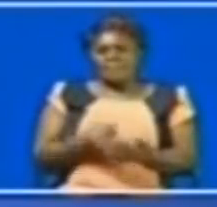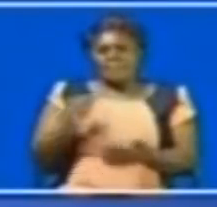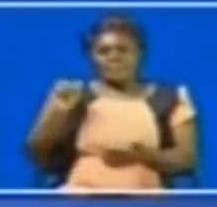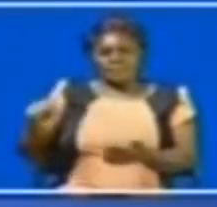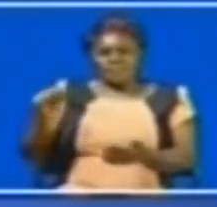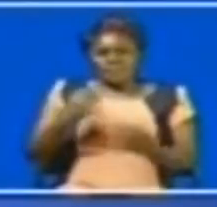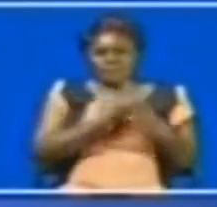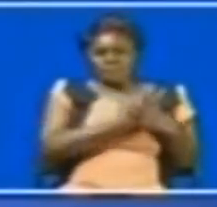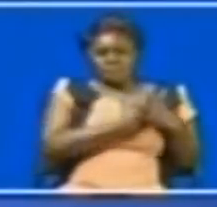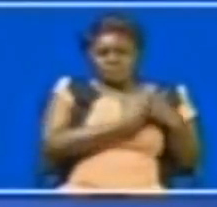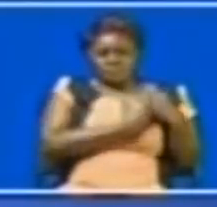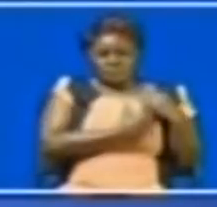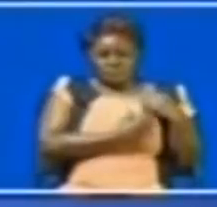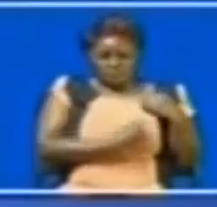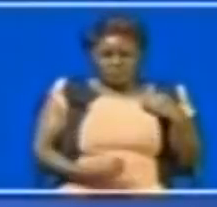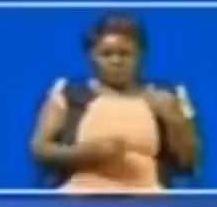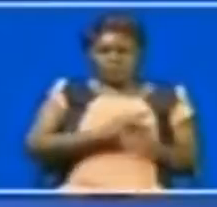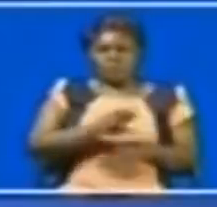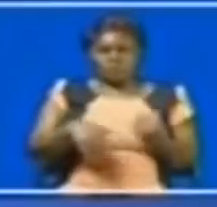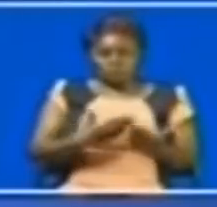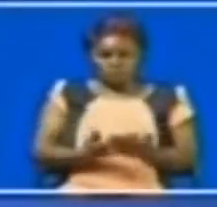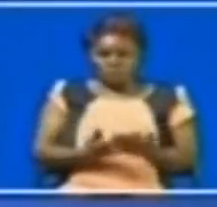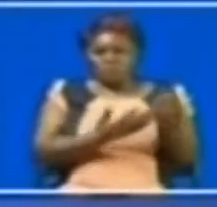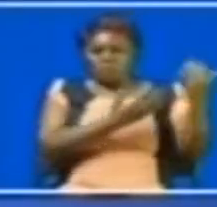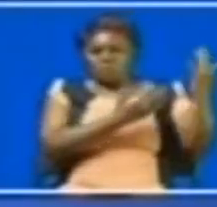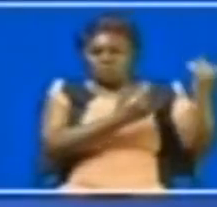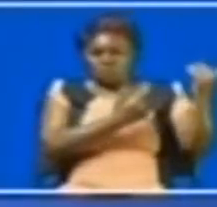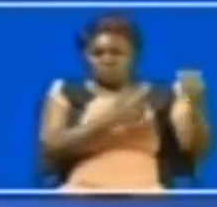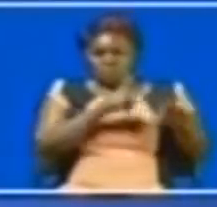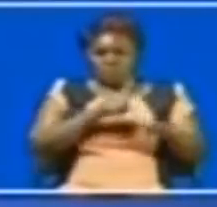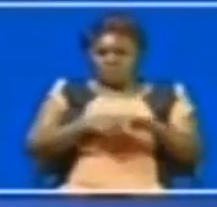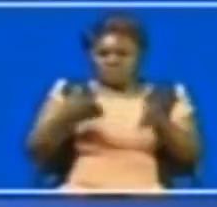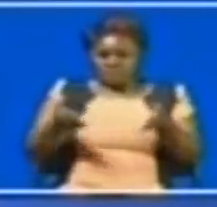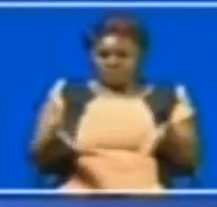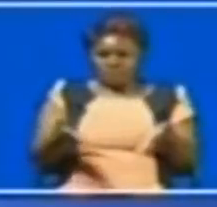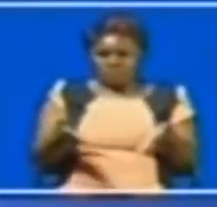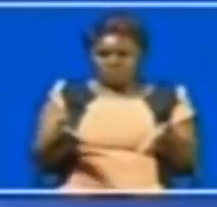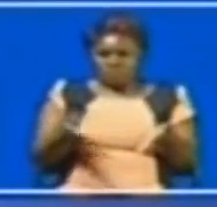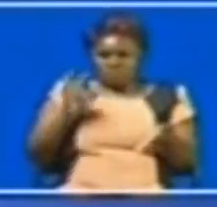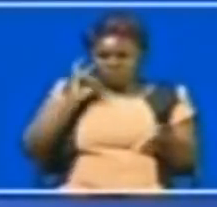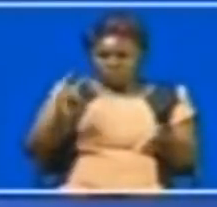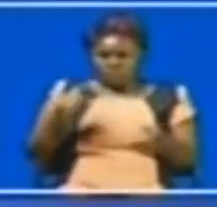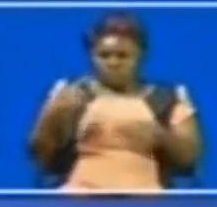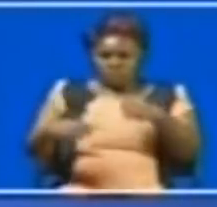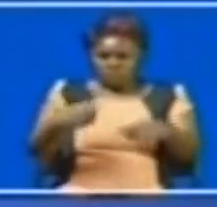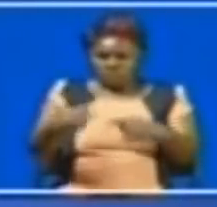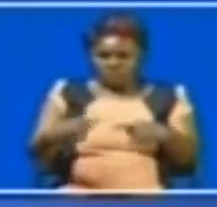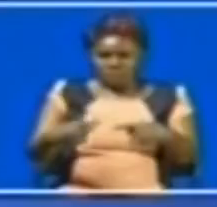It was devastating for all of us. We hoped that by now we'll have seen a bit of progress.